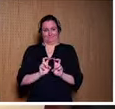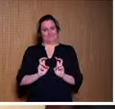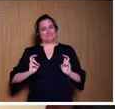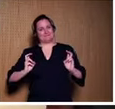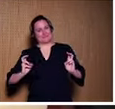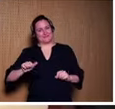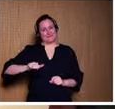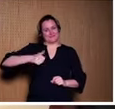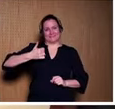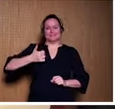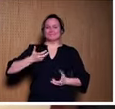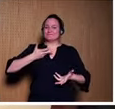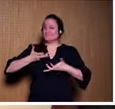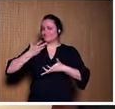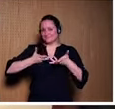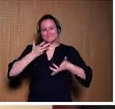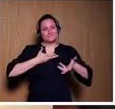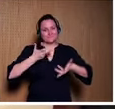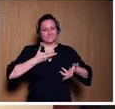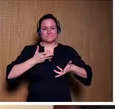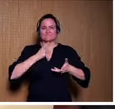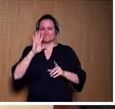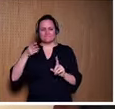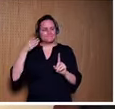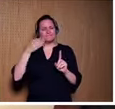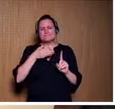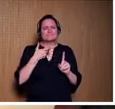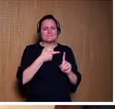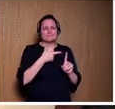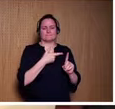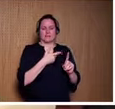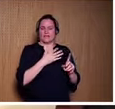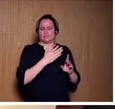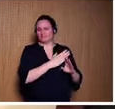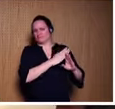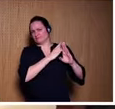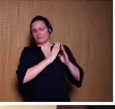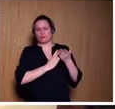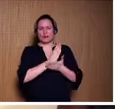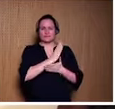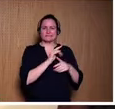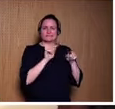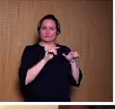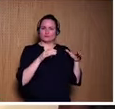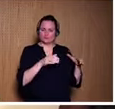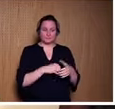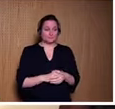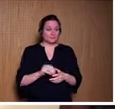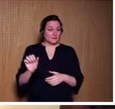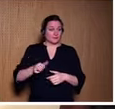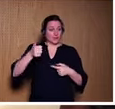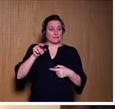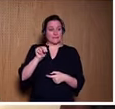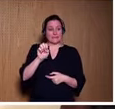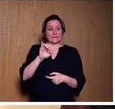which will focus on the mechanism of anti-rights movement. I have the pleasure to invite Neil Dutta, the